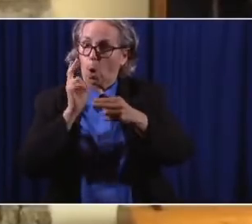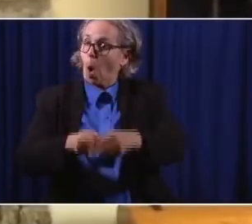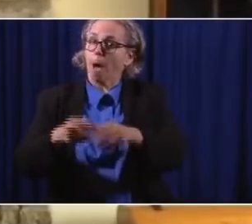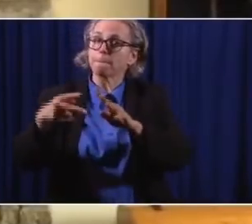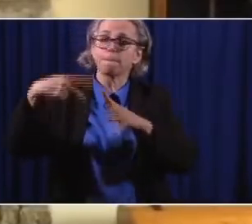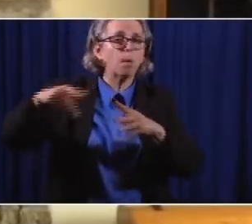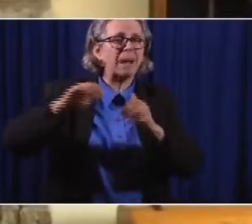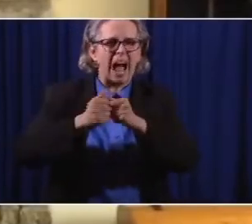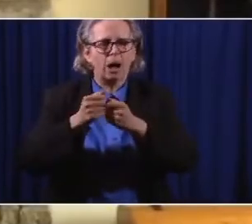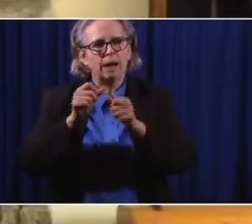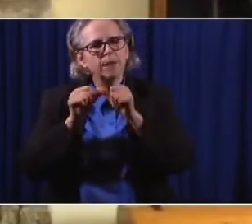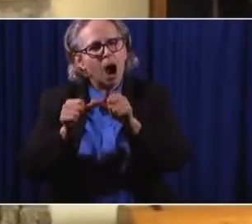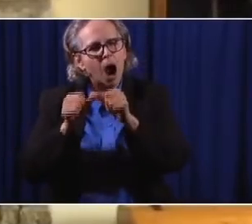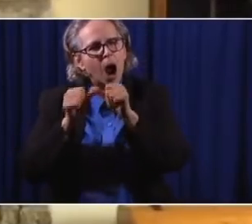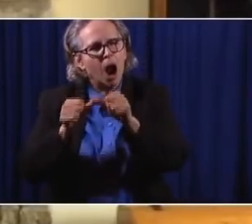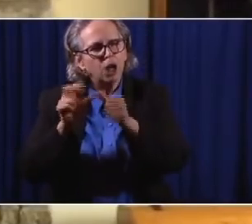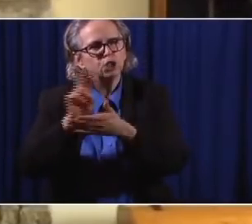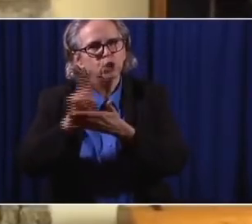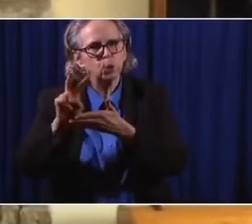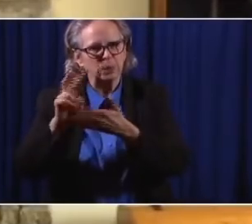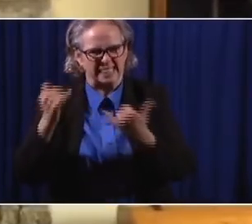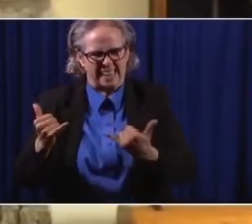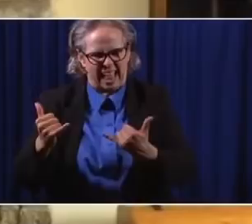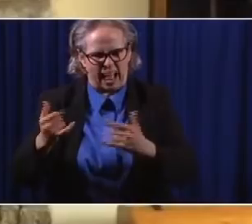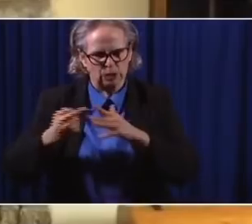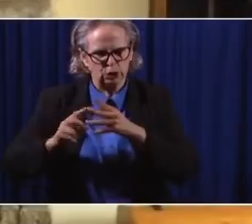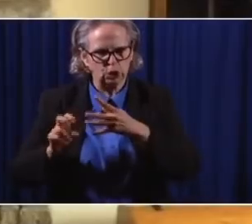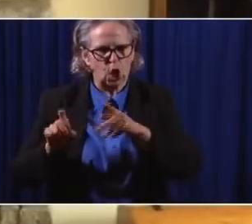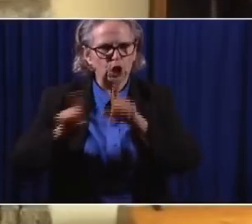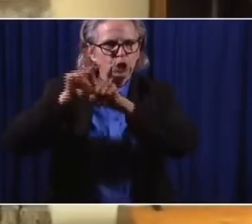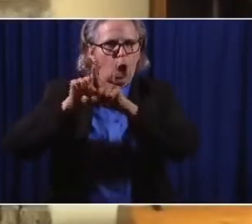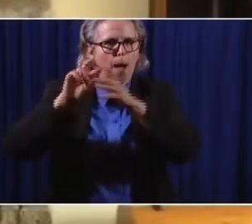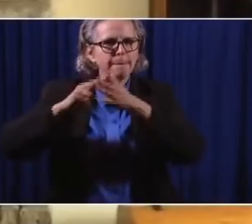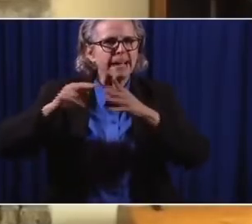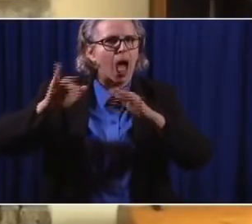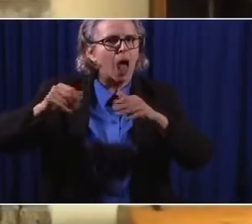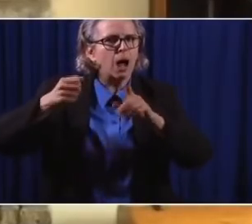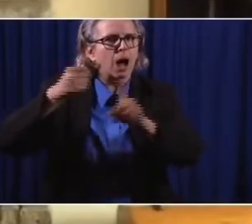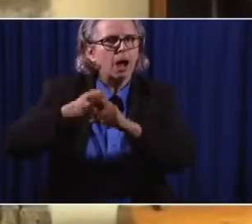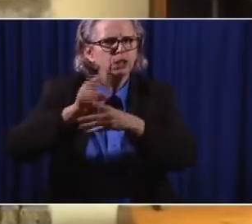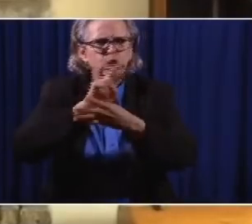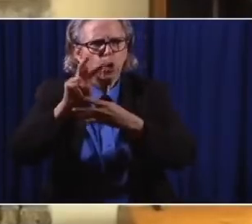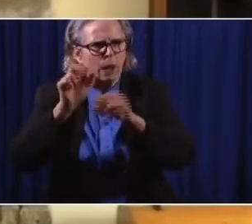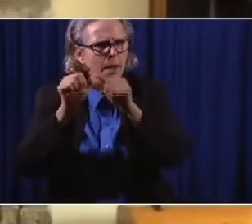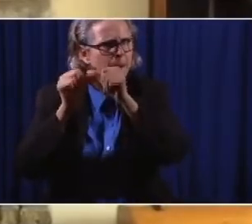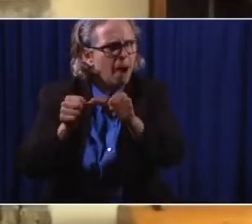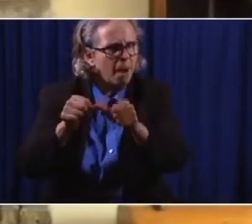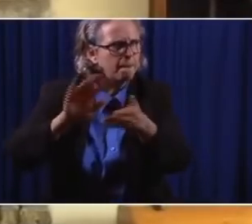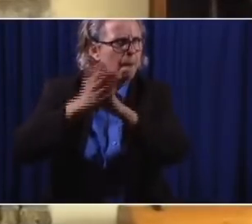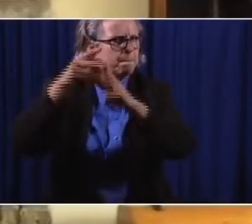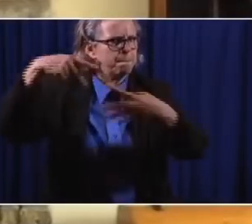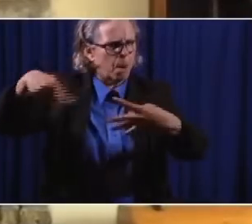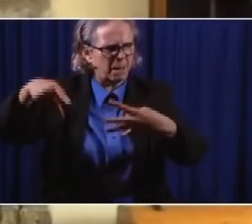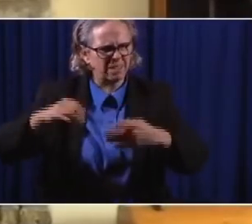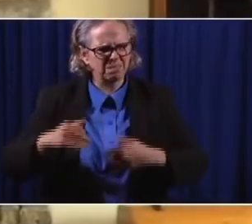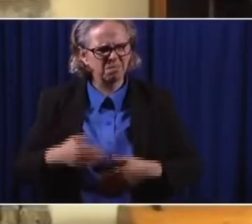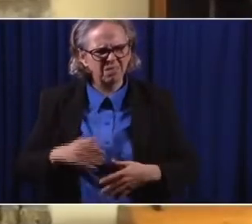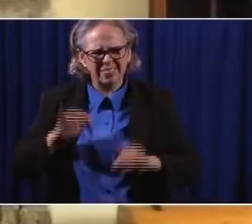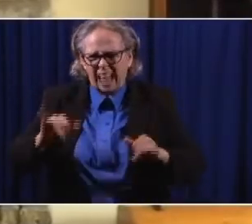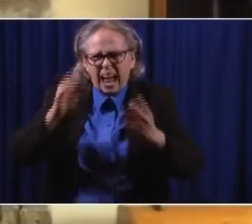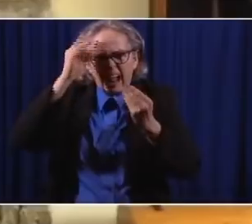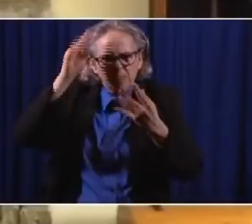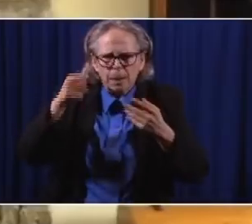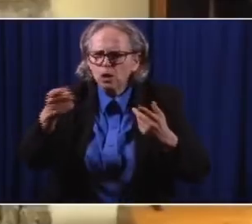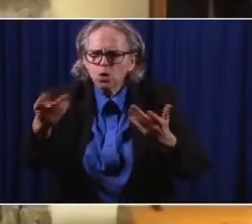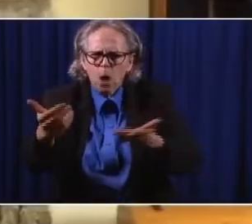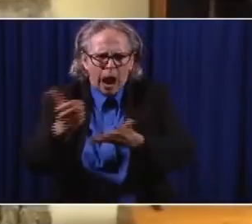Now what I just said is all information that I think any Ohio citizen can get their hands on, can look at, whether you're a